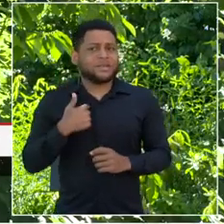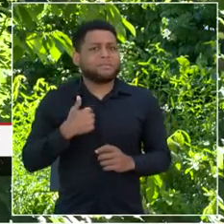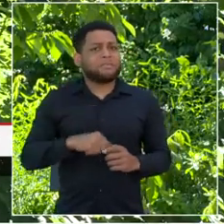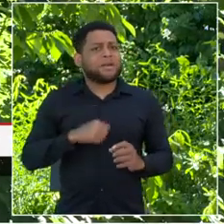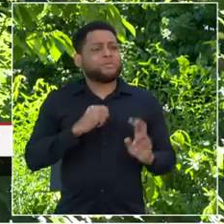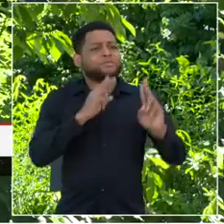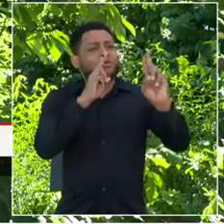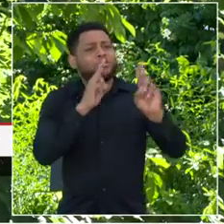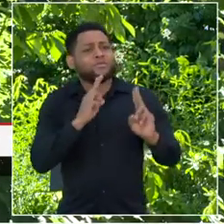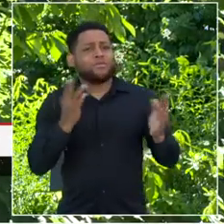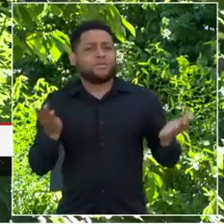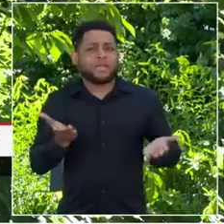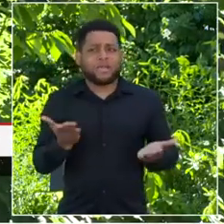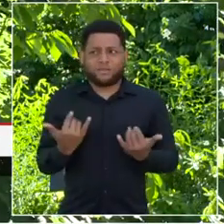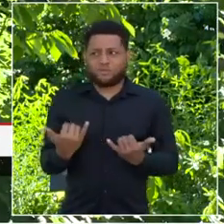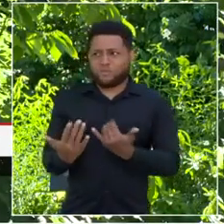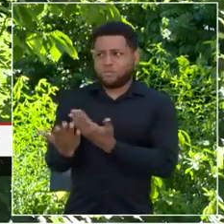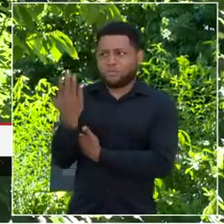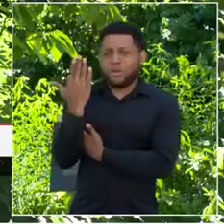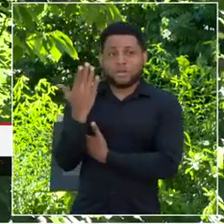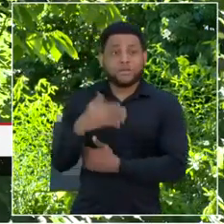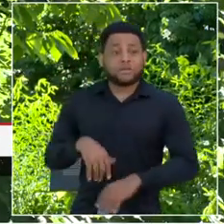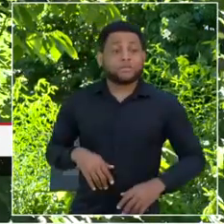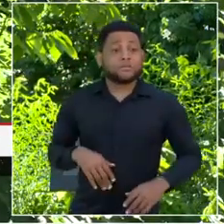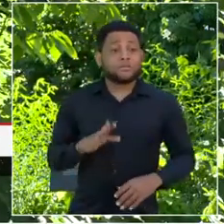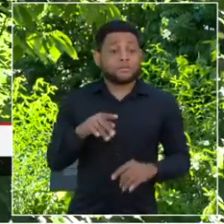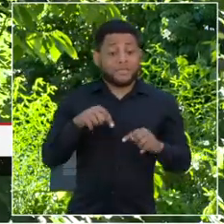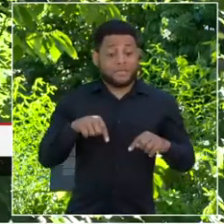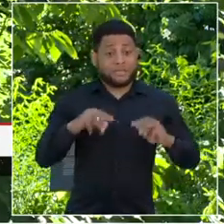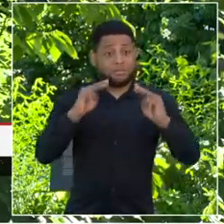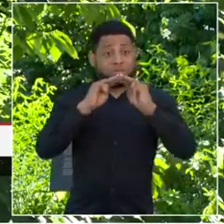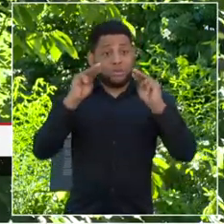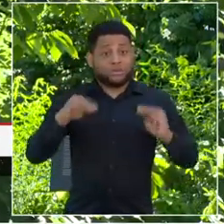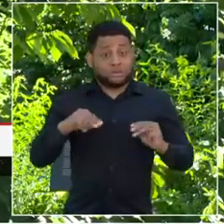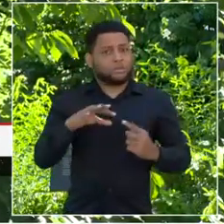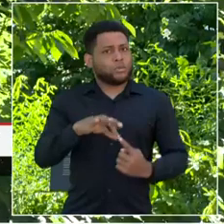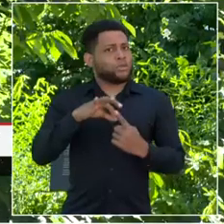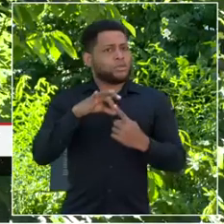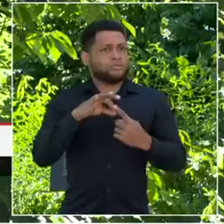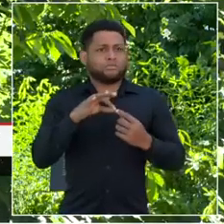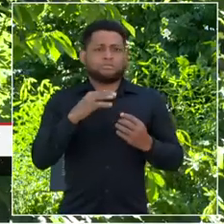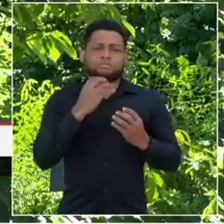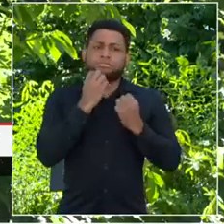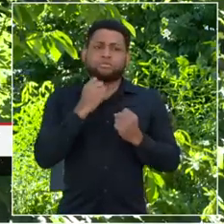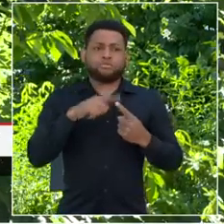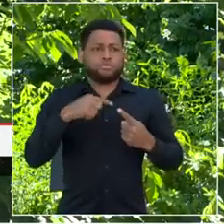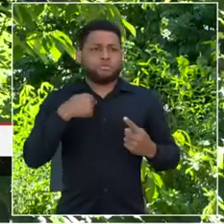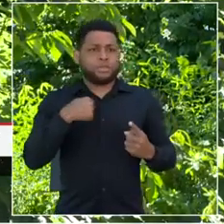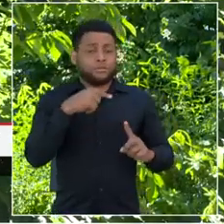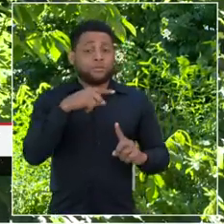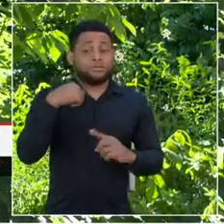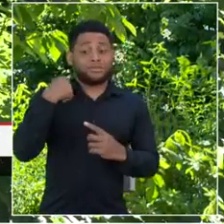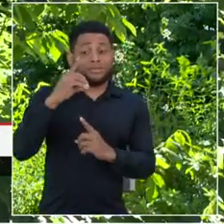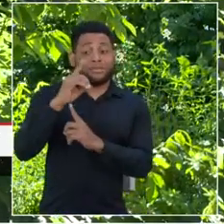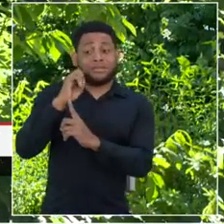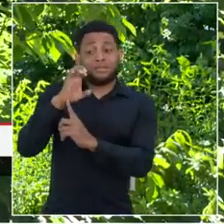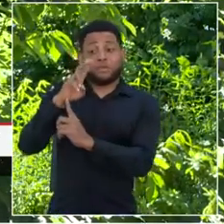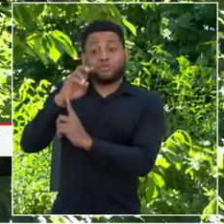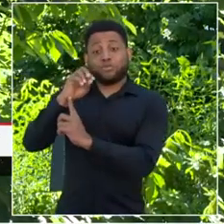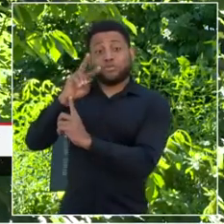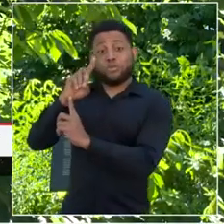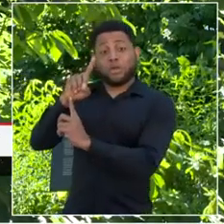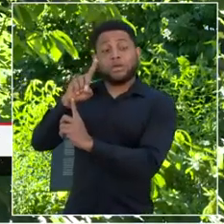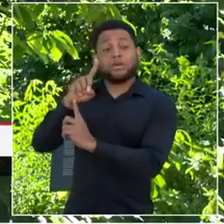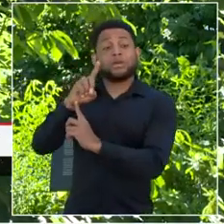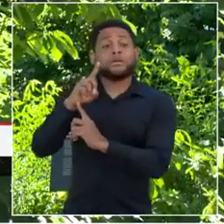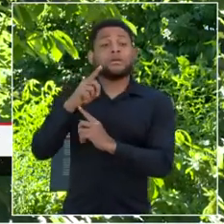this museum is really special to me because I moved here in December 2001, which is a pivotal time for us as a destination